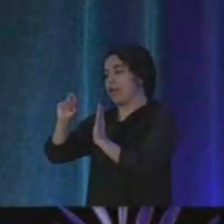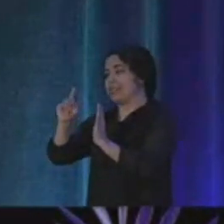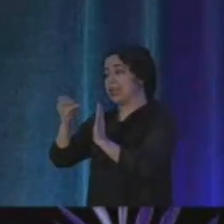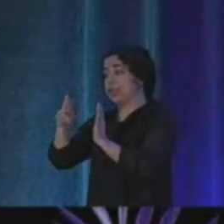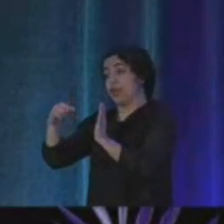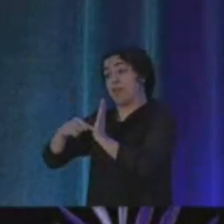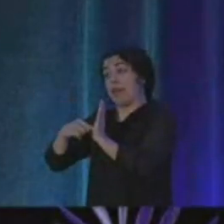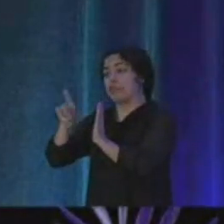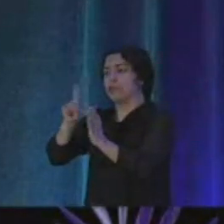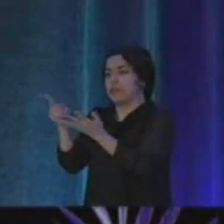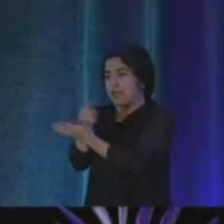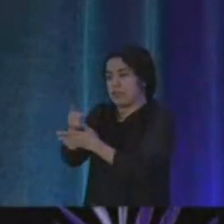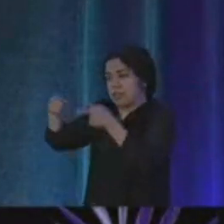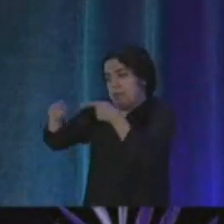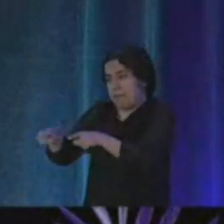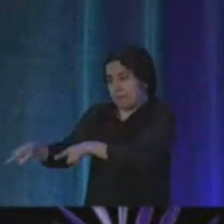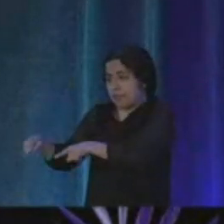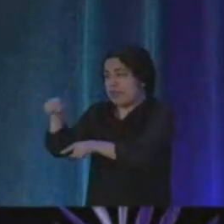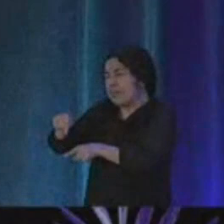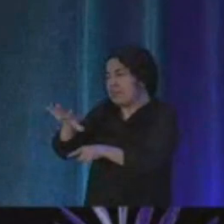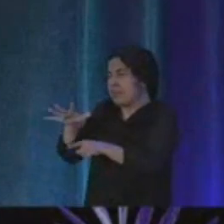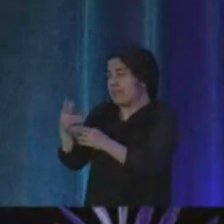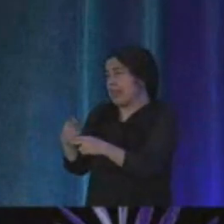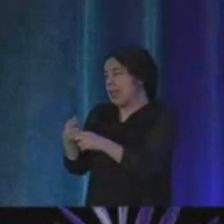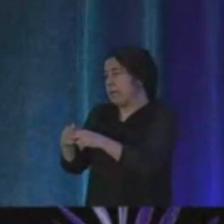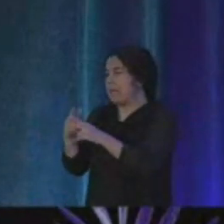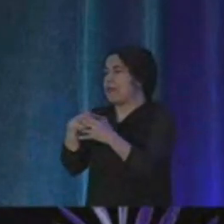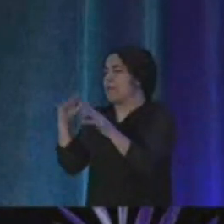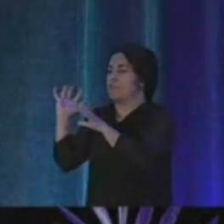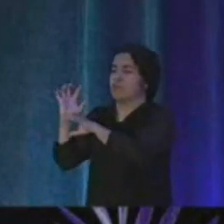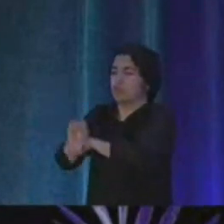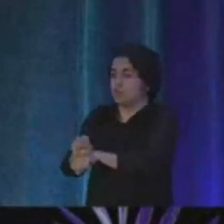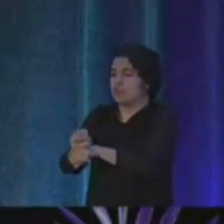different things, but that's kind of the naming convention that I've been used to.